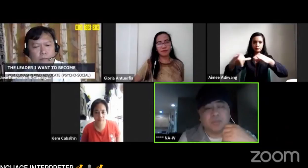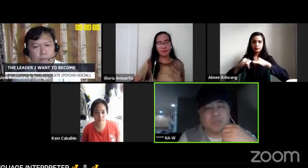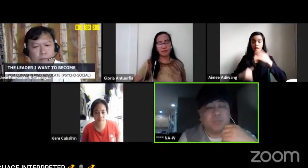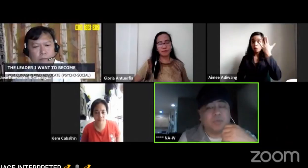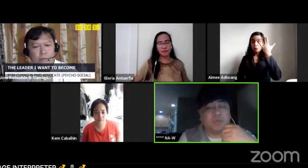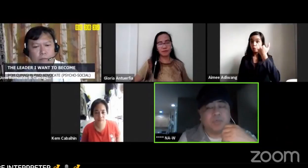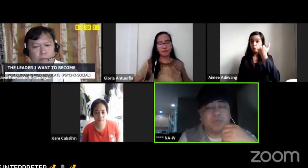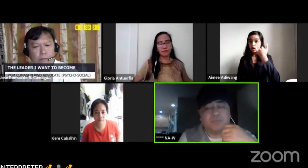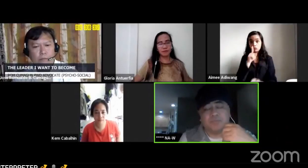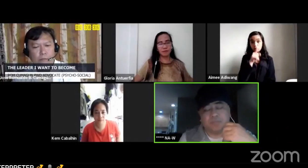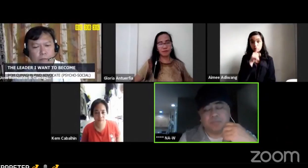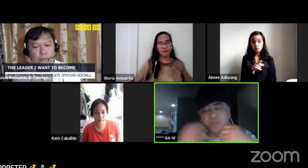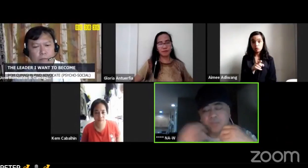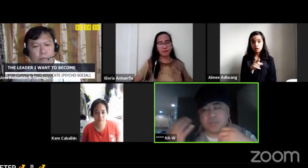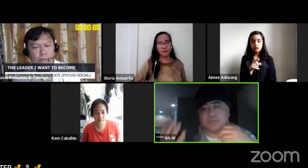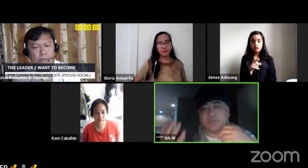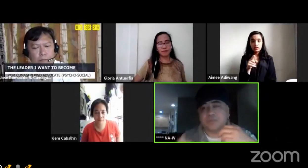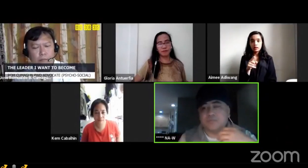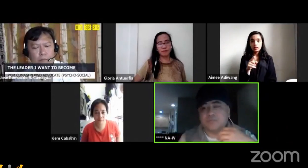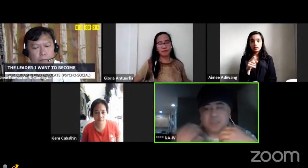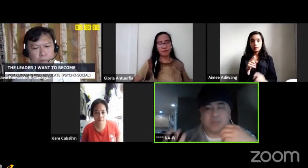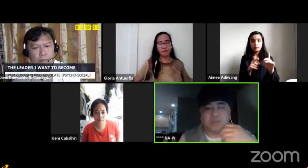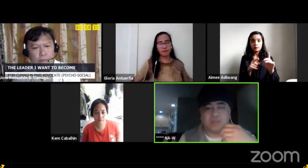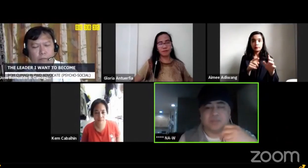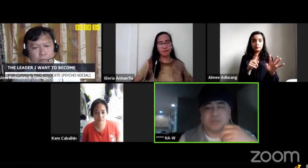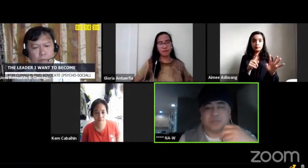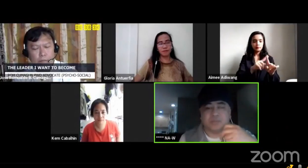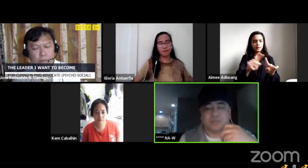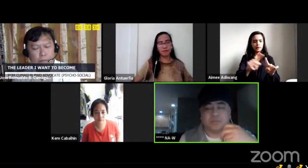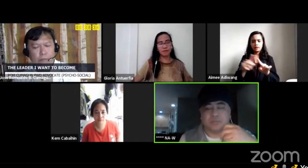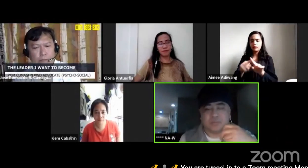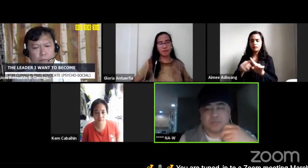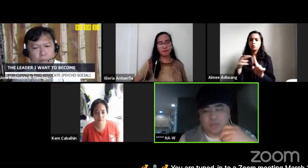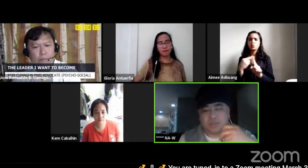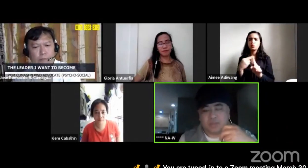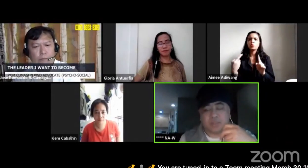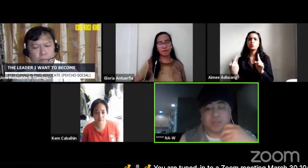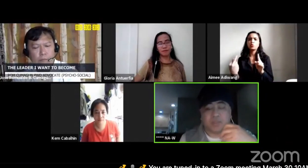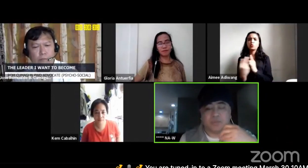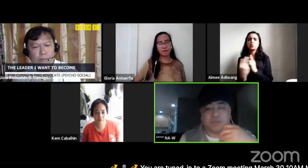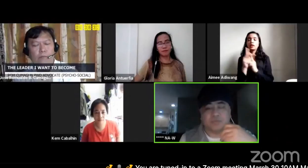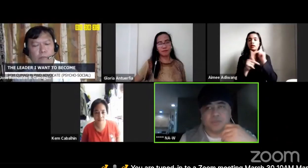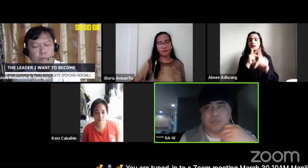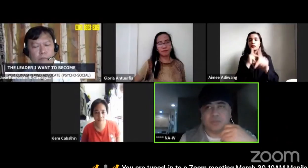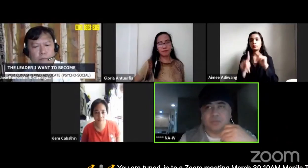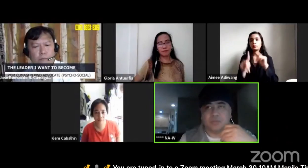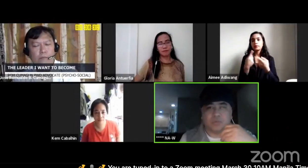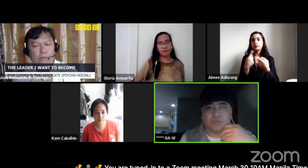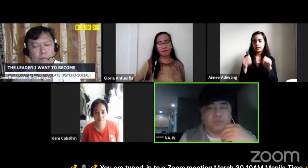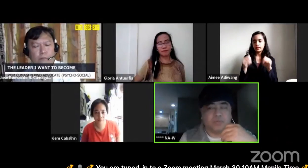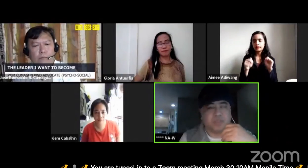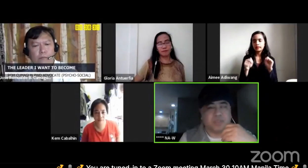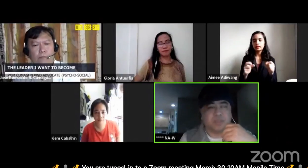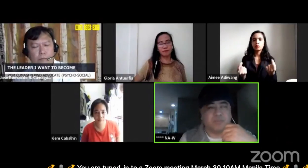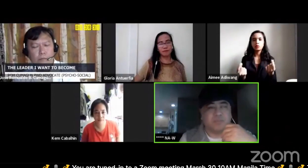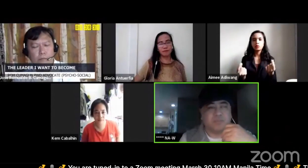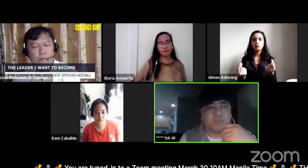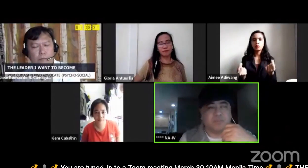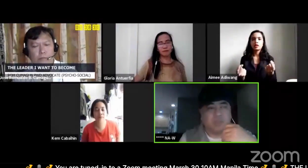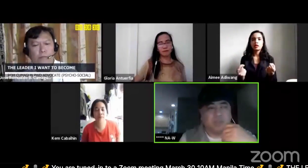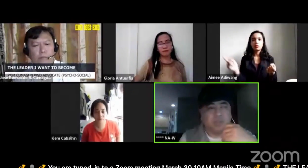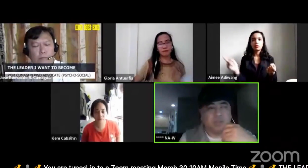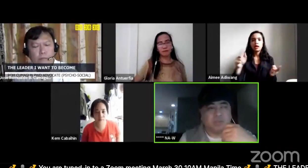Because naturally, people will have different perceptions of things, and that applies also to the common